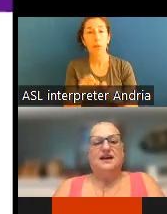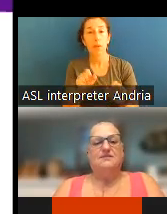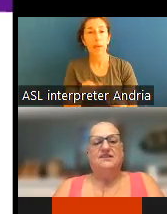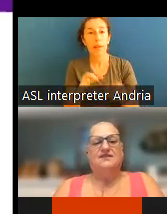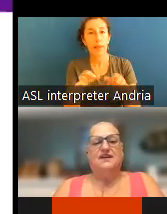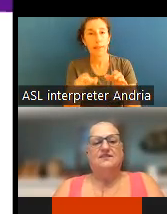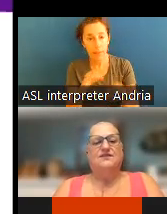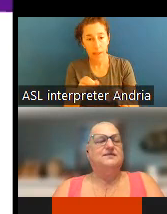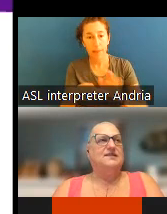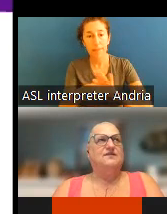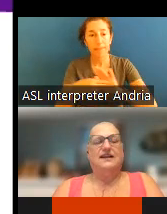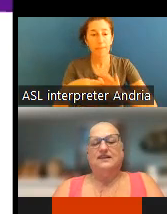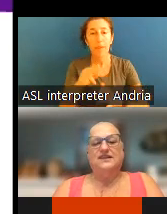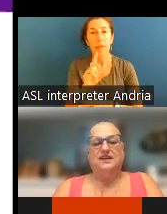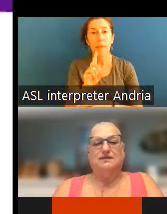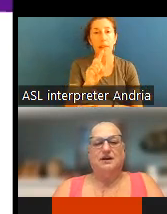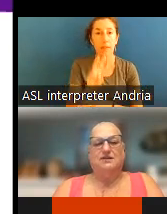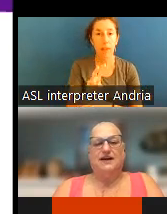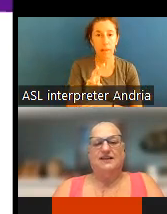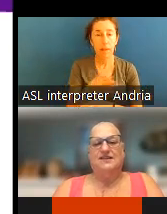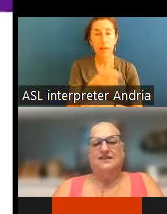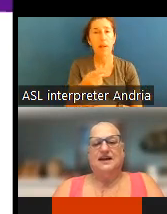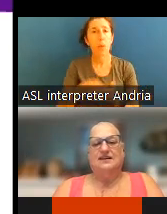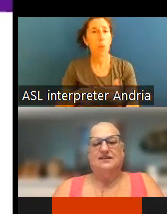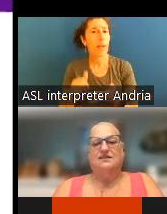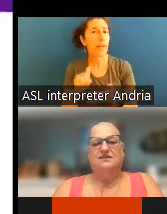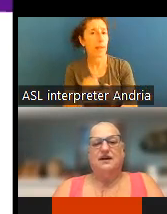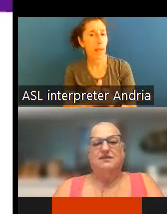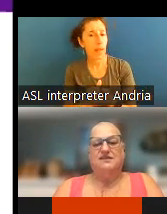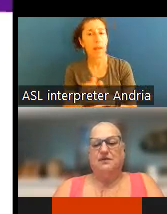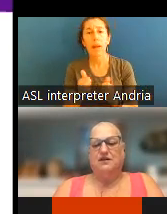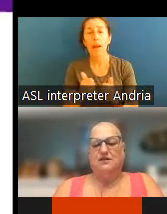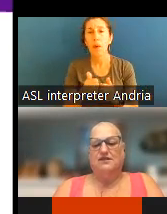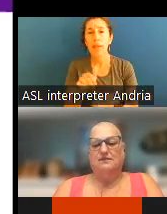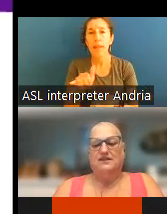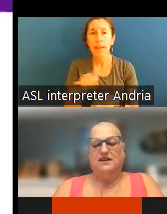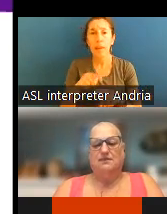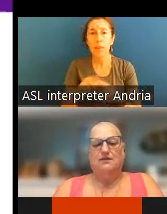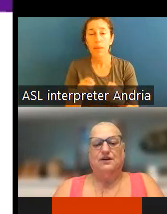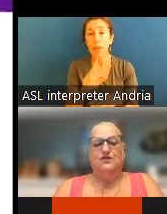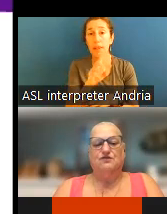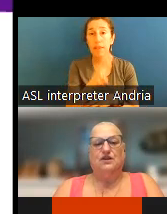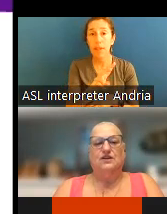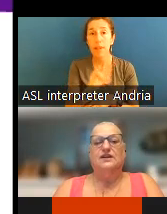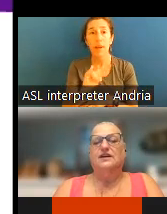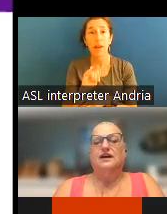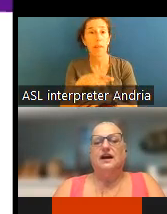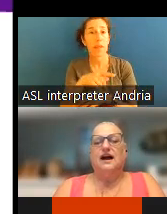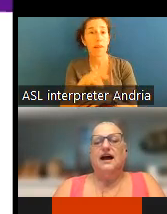common dynamics of domestic violence and intimate partner violence and the tactic used by abusive partners to maintain power and